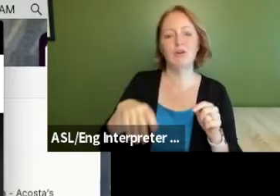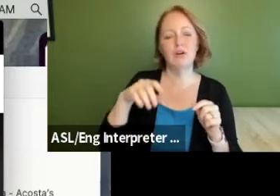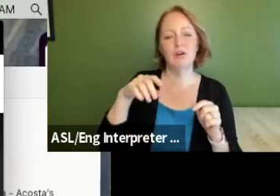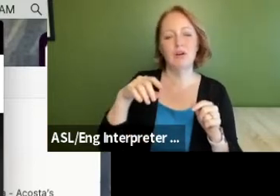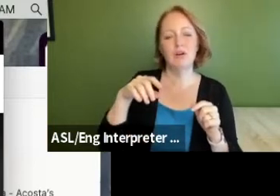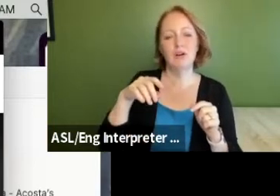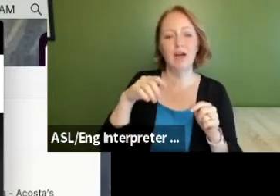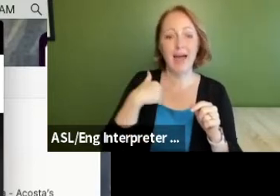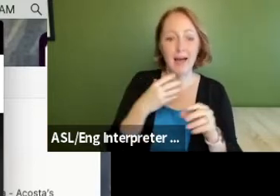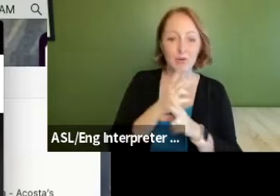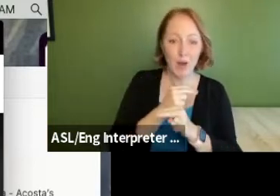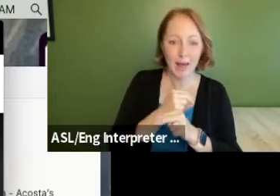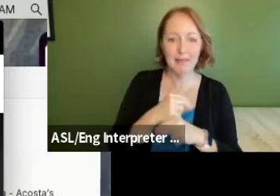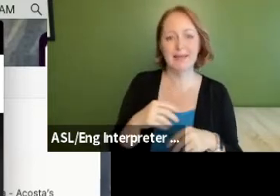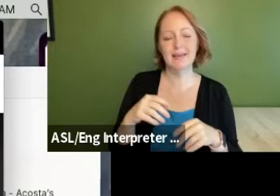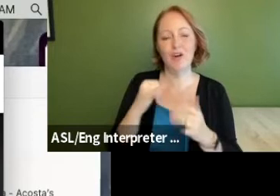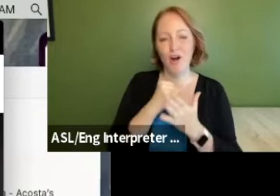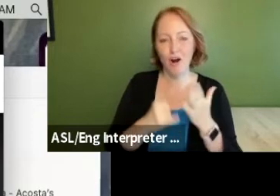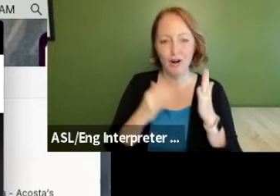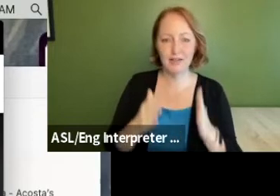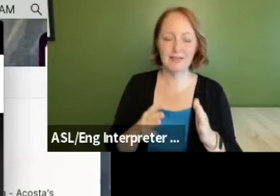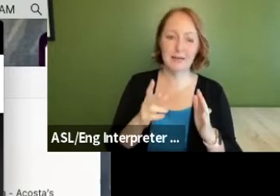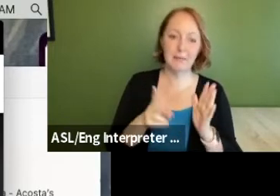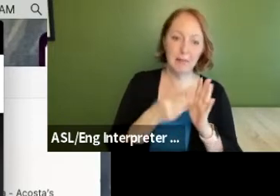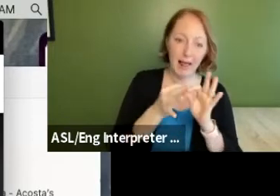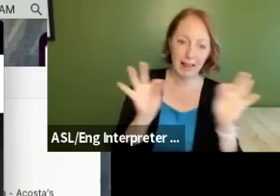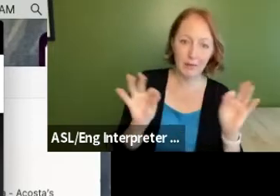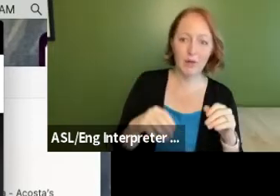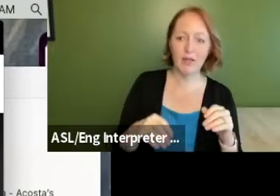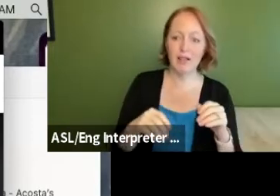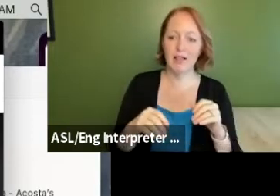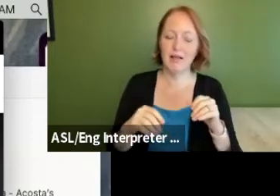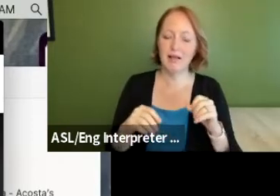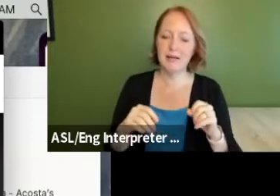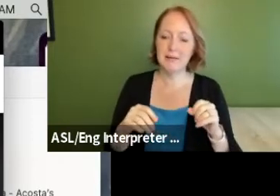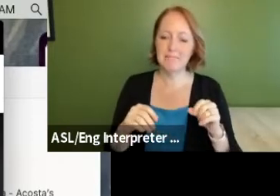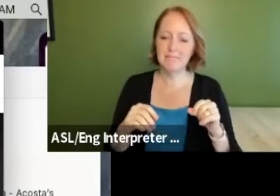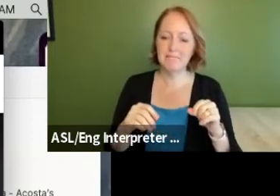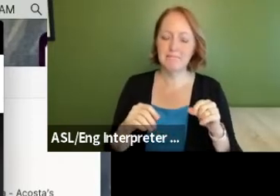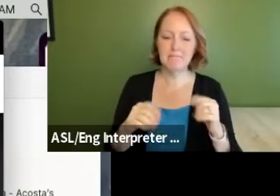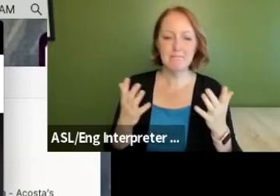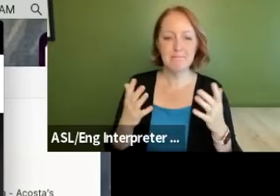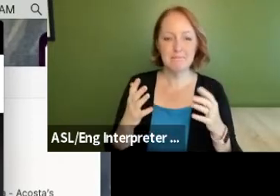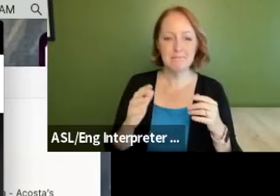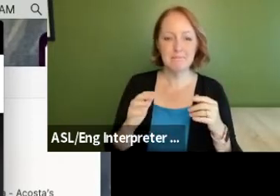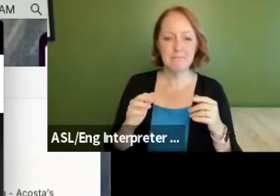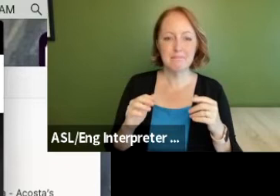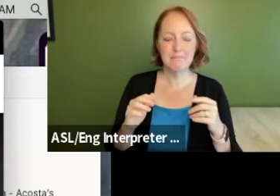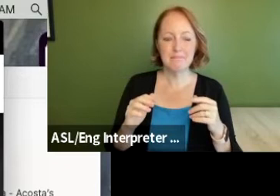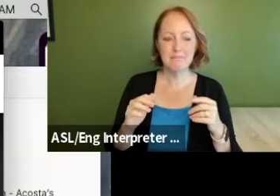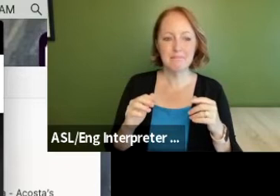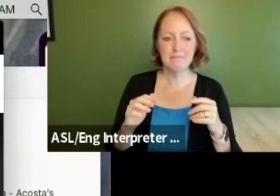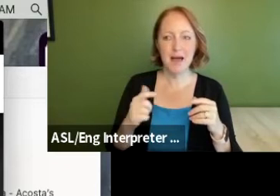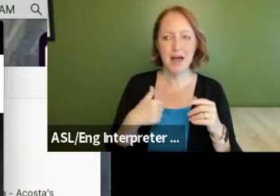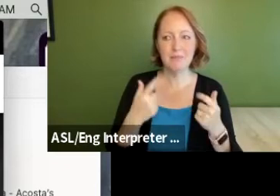rabbit owner, artist of two languages, so bilingual. So in a way, it's just kind of like,